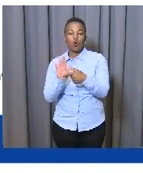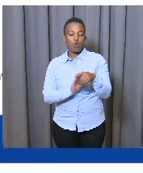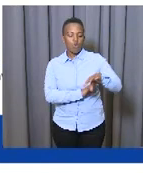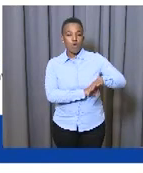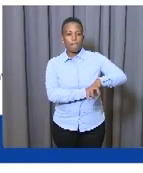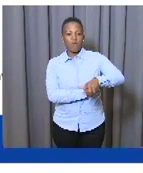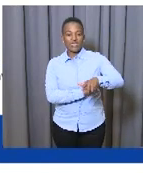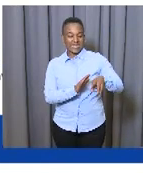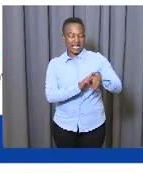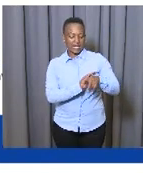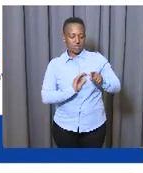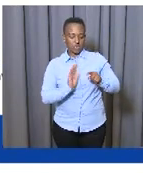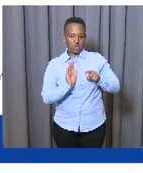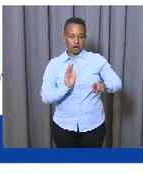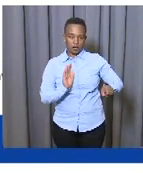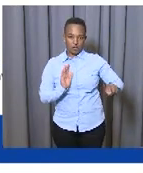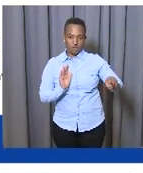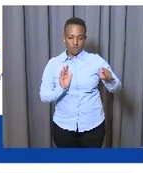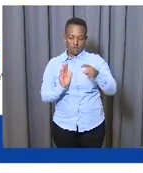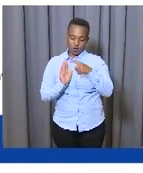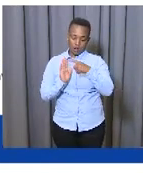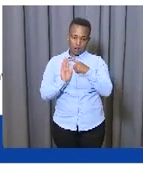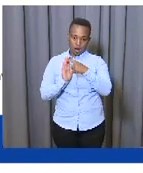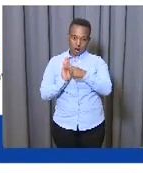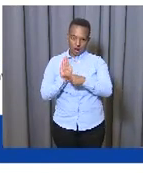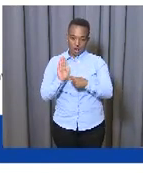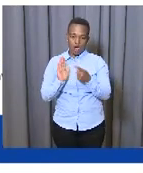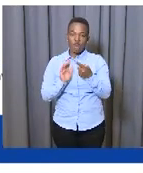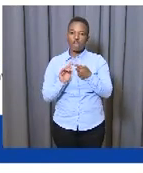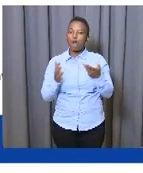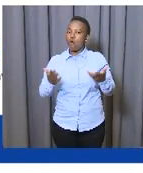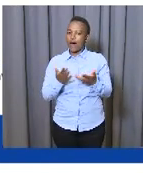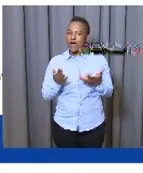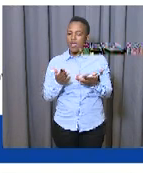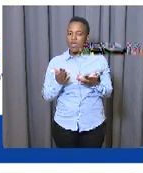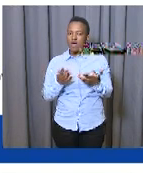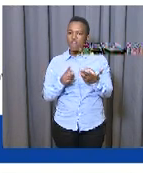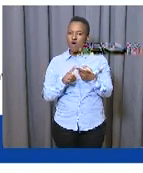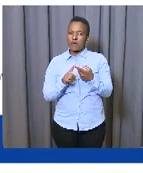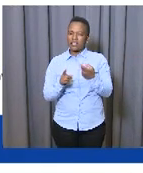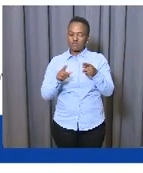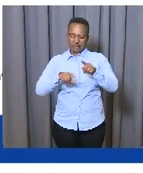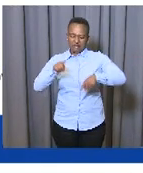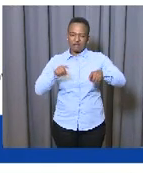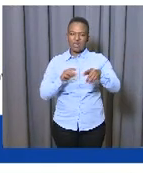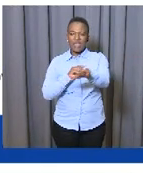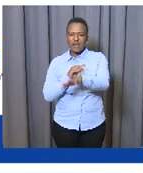regions. The heat map that tells you the requests are coming from different areas of